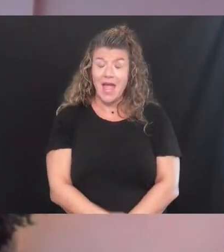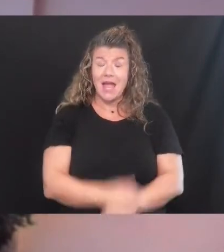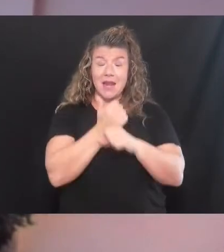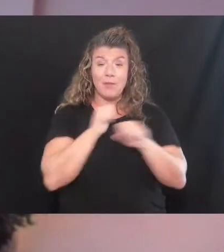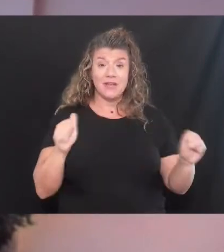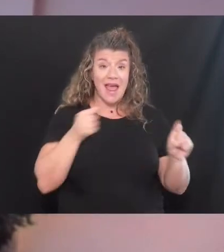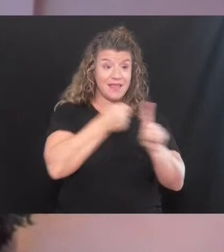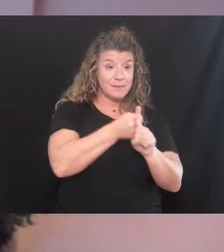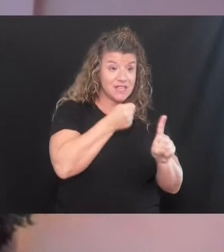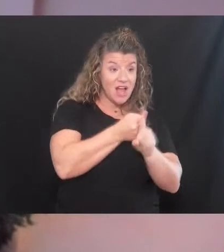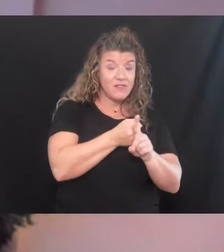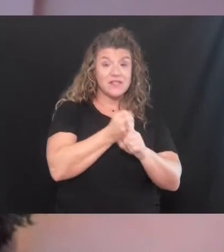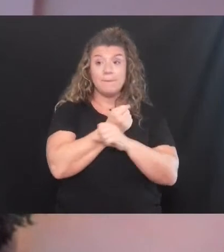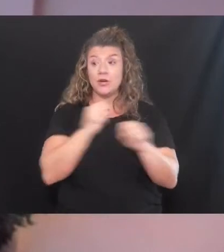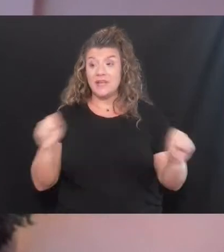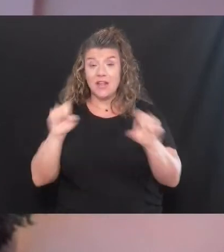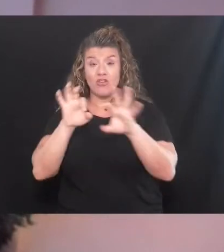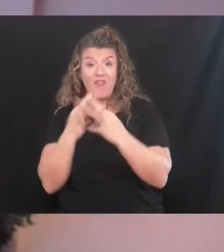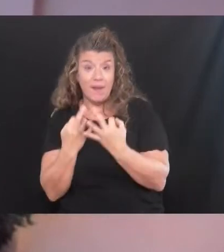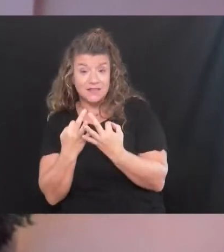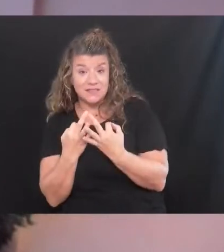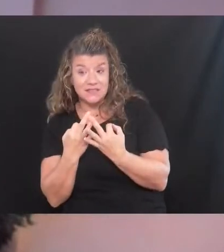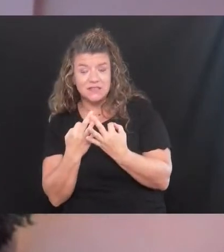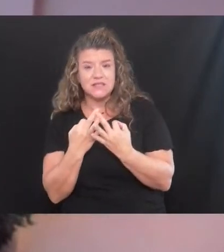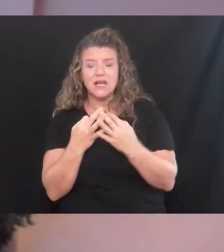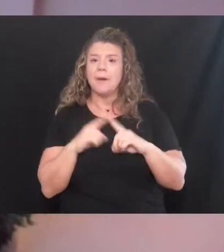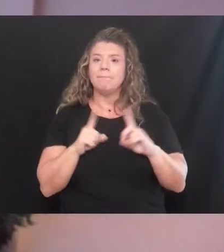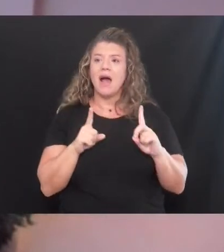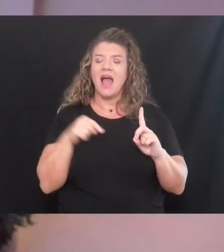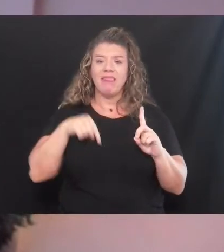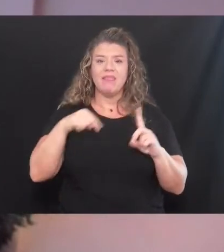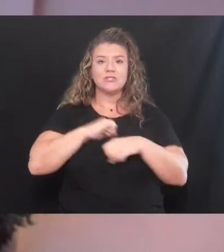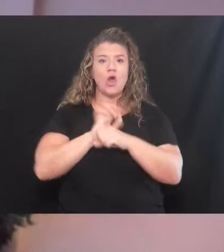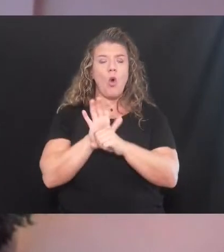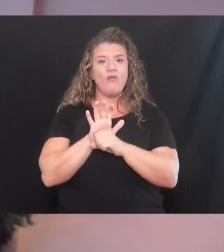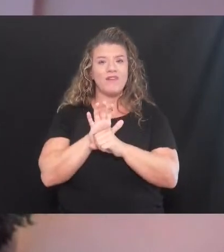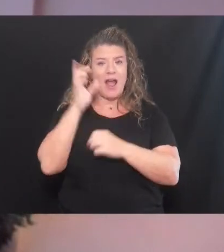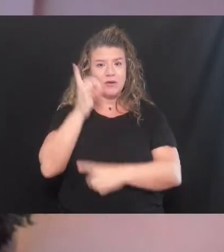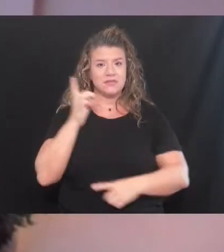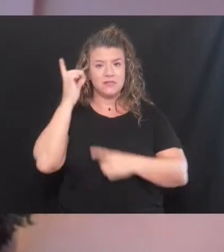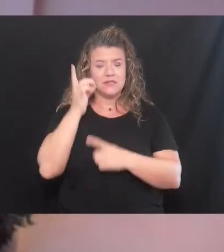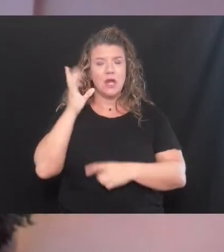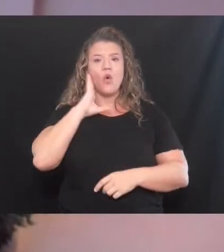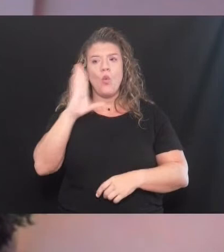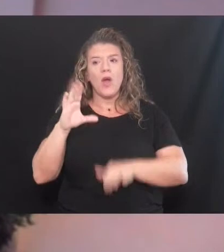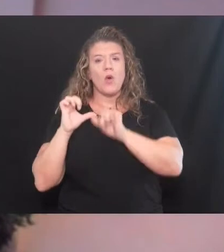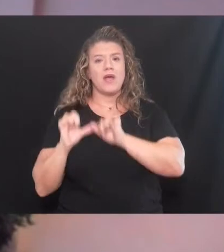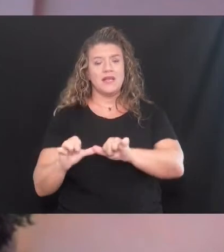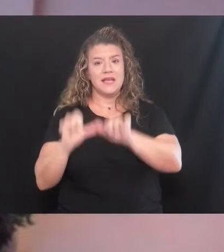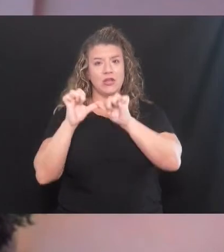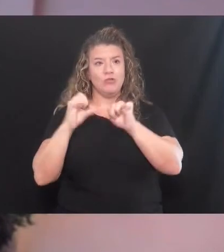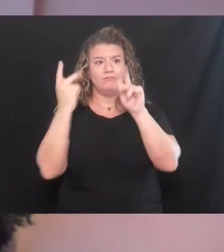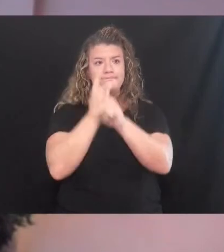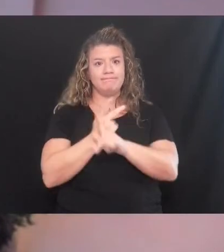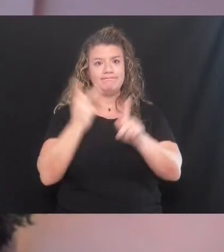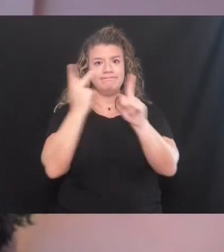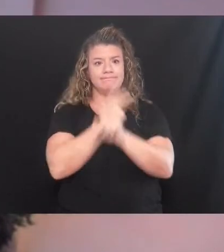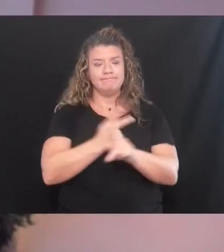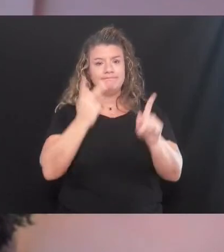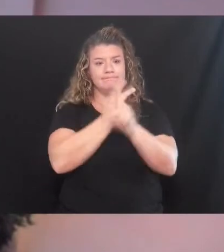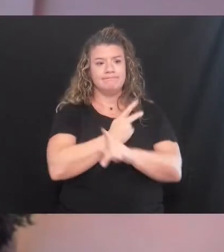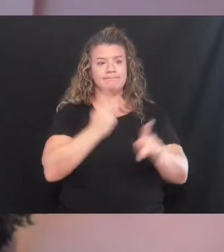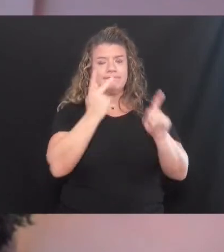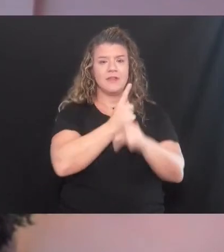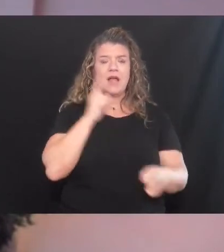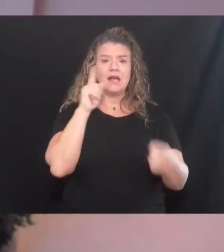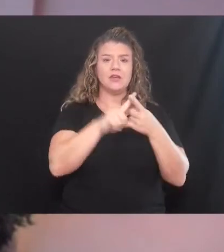themselves and their families right now. But the COVID virus will continue to mutate until we get